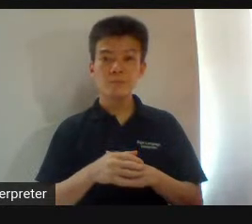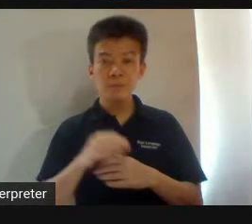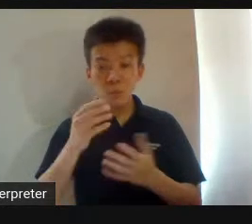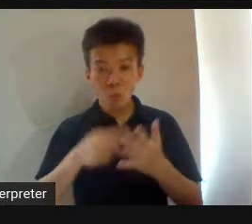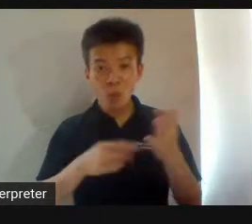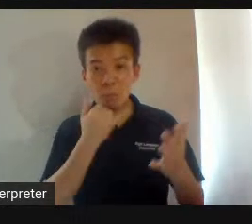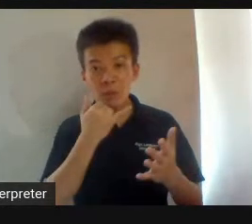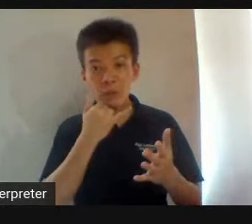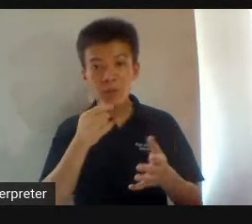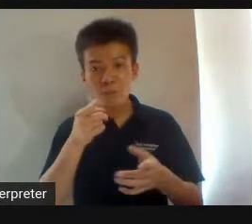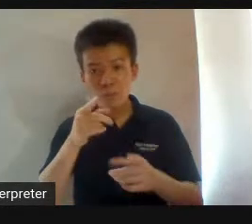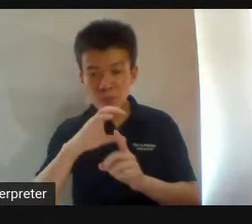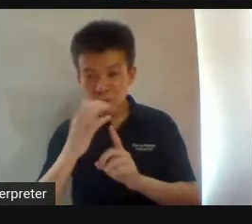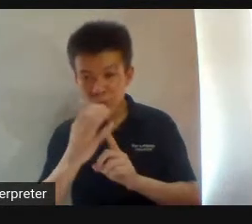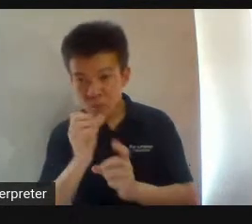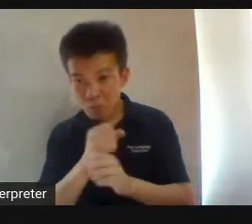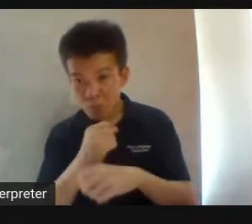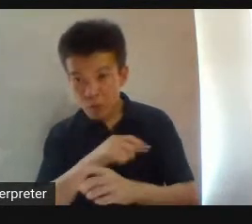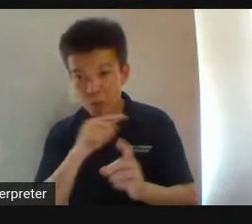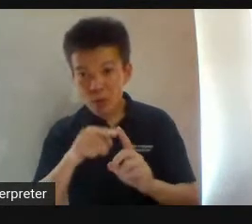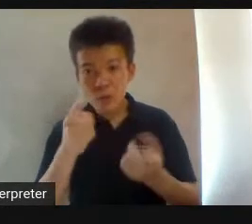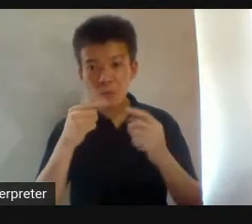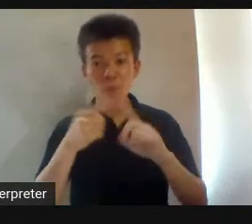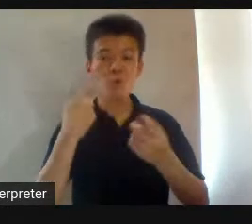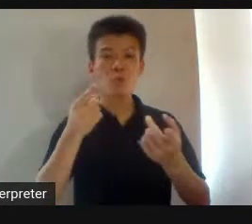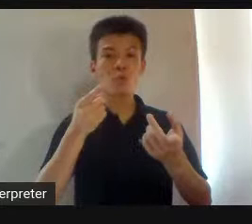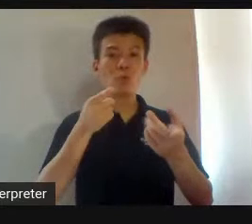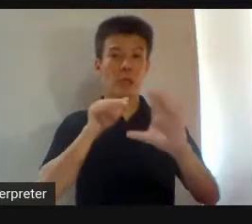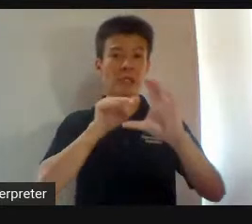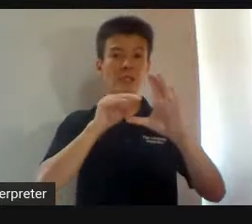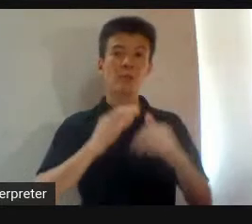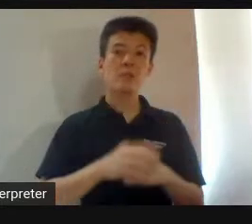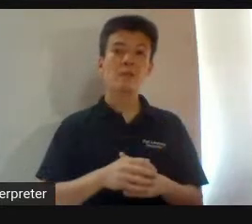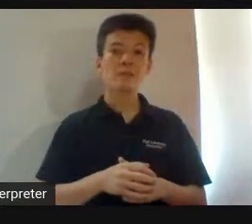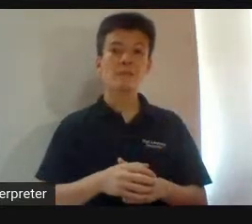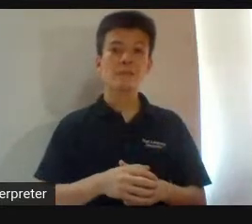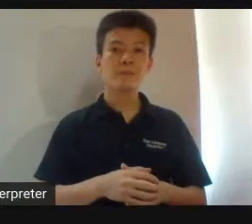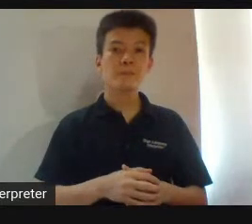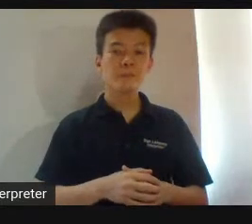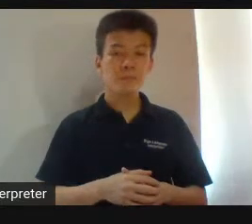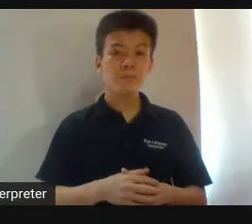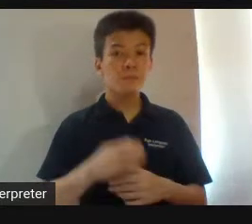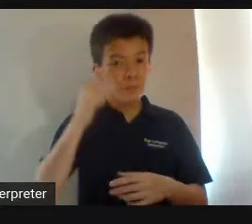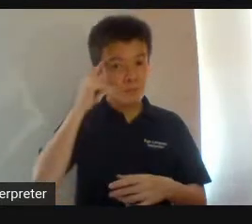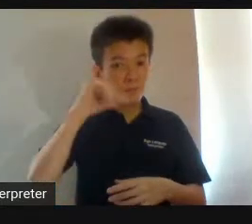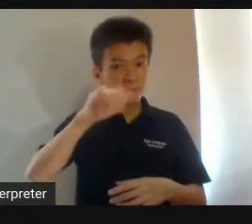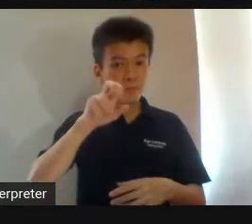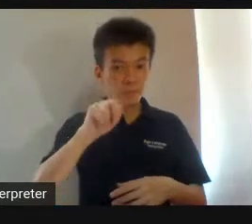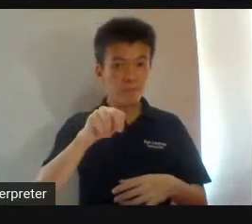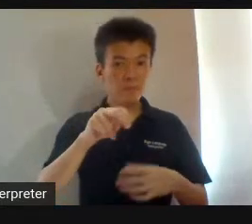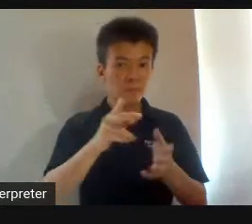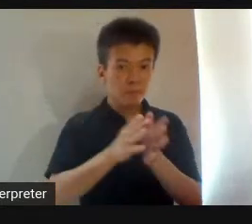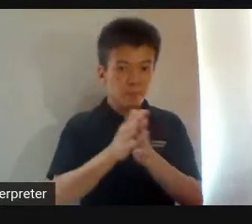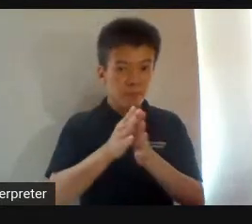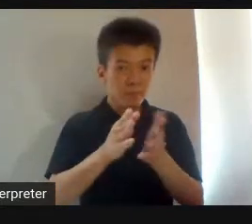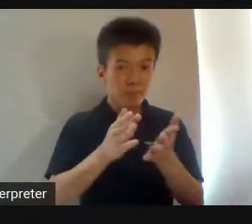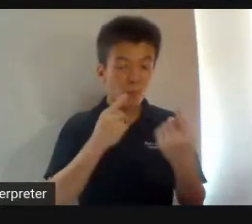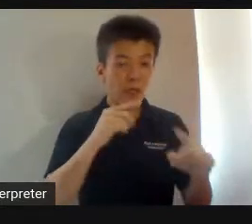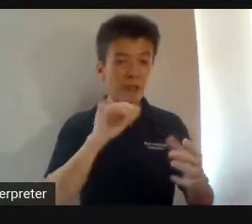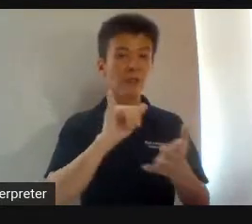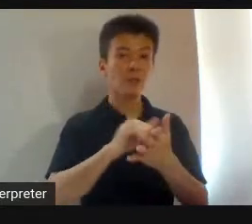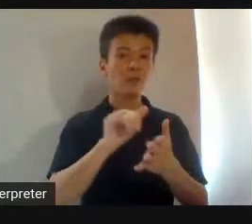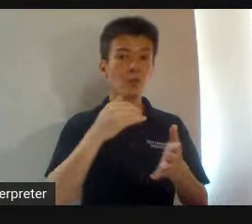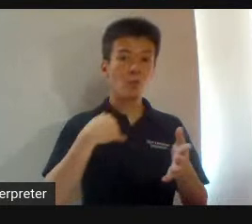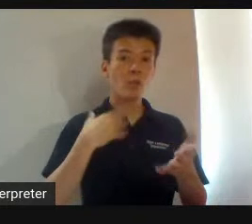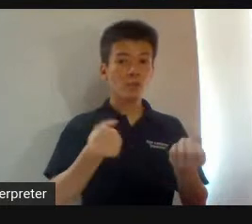mistakes do cultural institutes make when it comes to accessibility? So I think, Jean, you were quite interested in answering this one. Do you want to